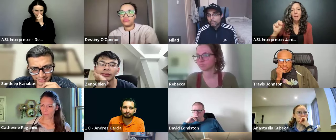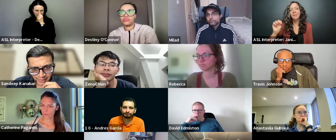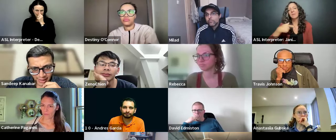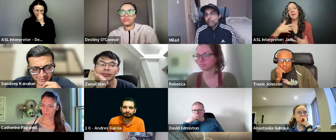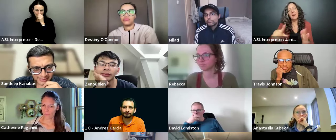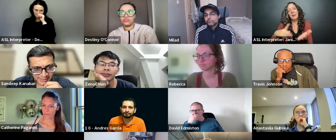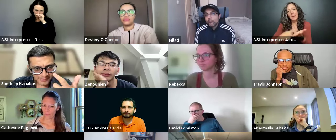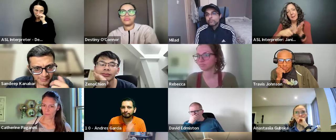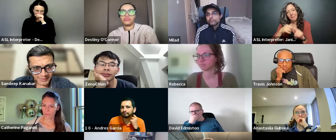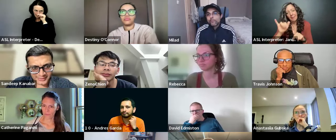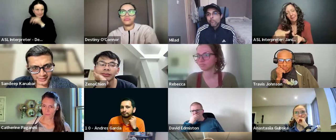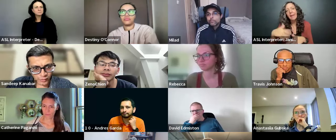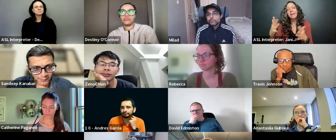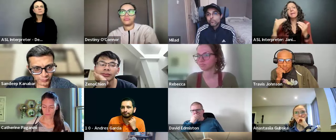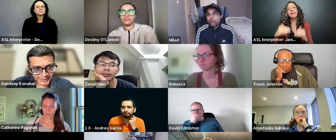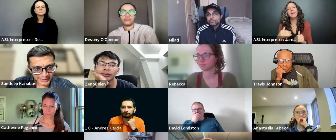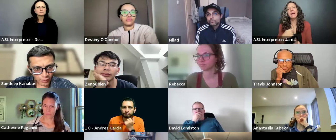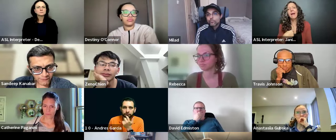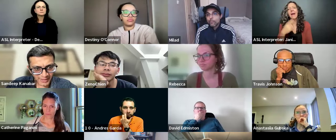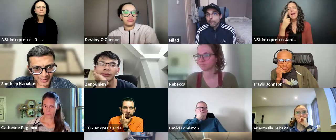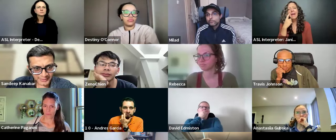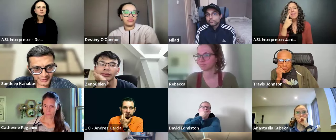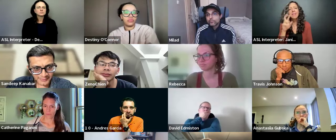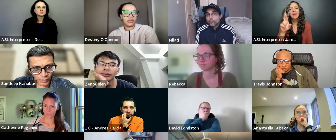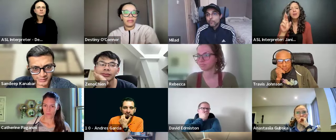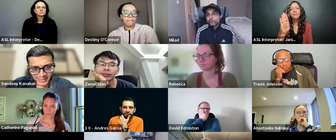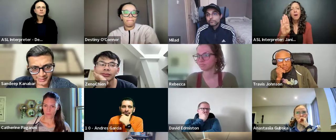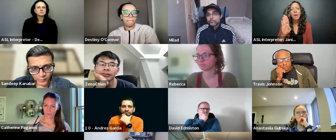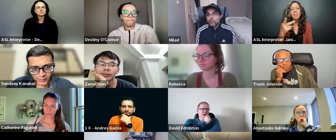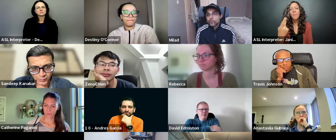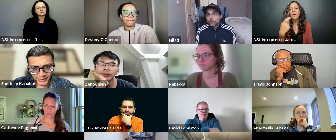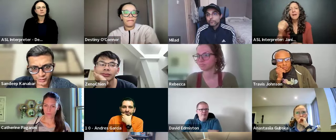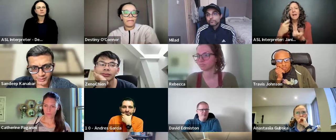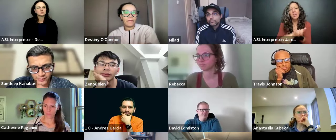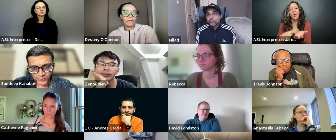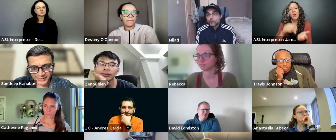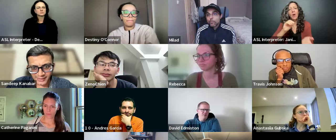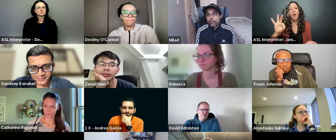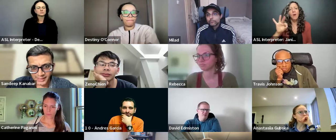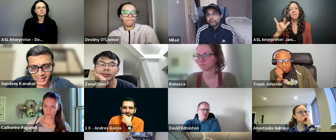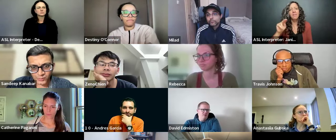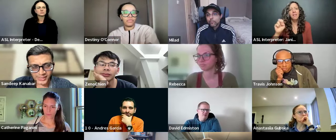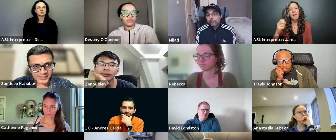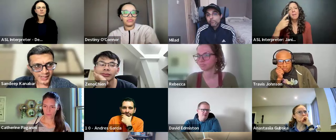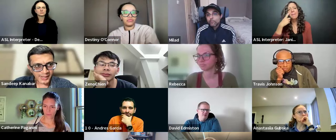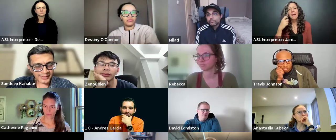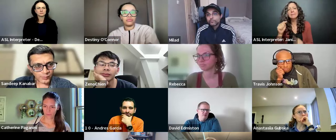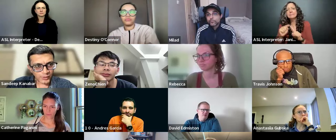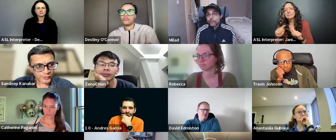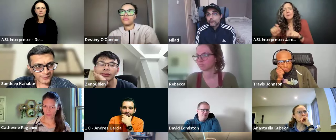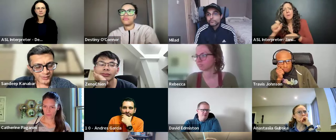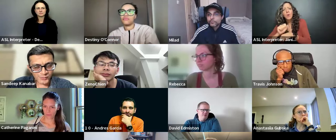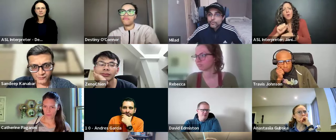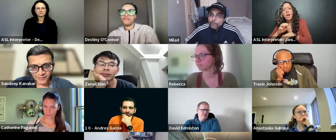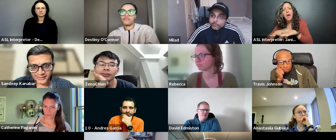then I think this maybe I think Rob could take it offline because Shane was working on the Vietnam Sign Language and